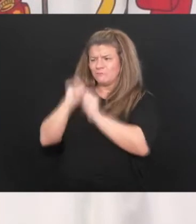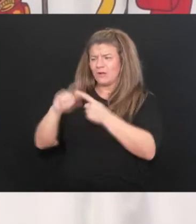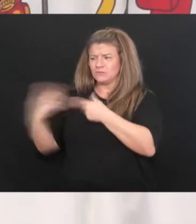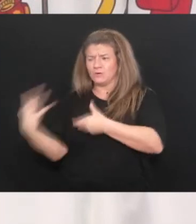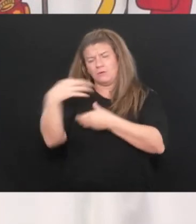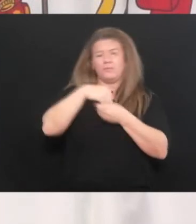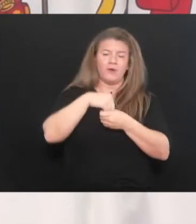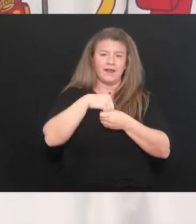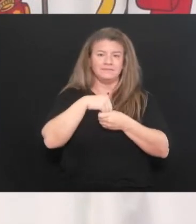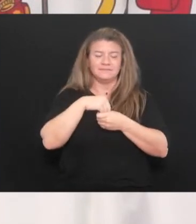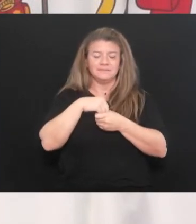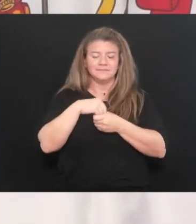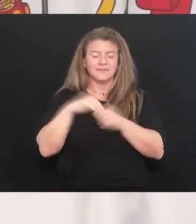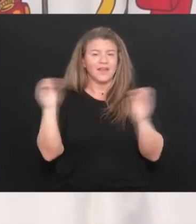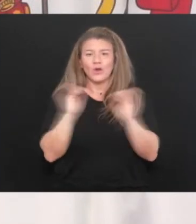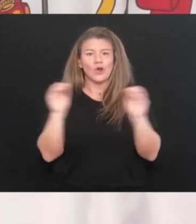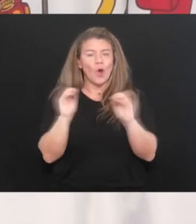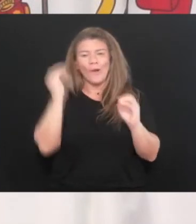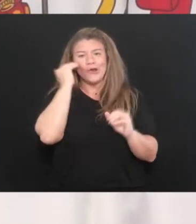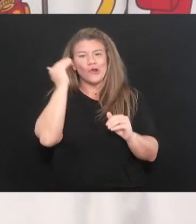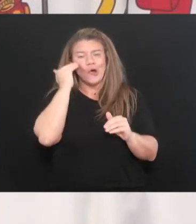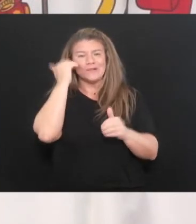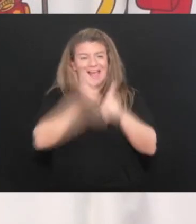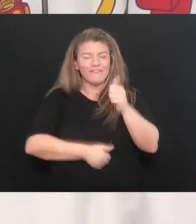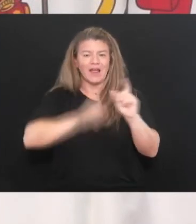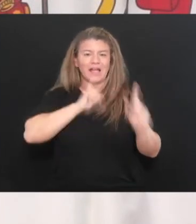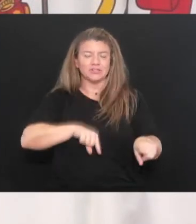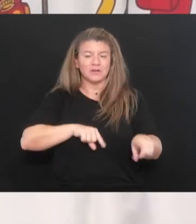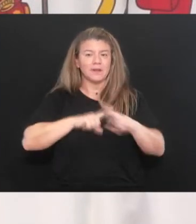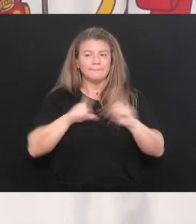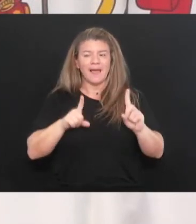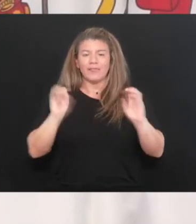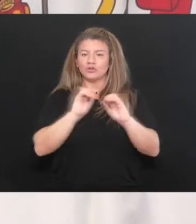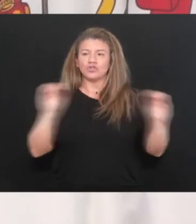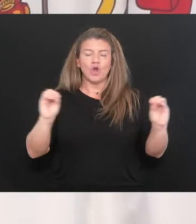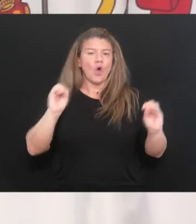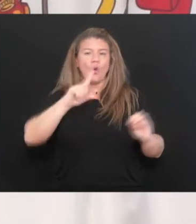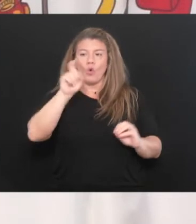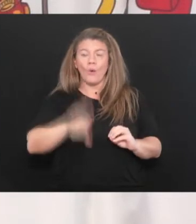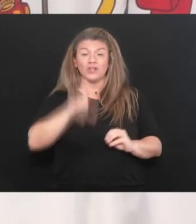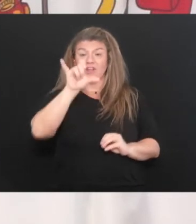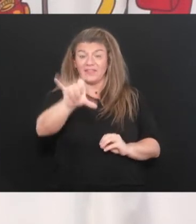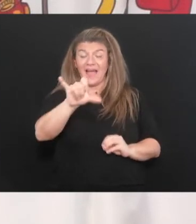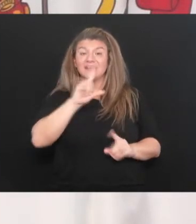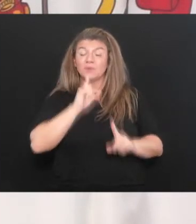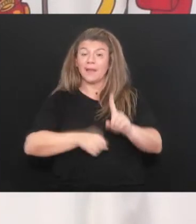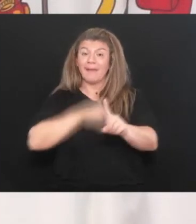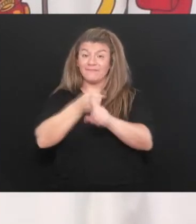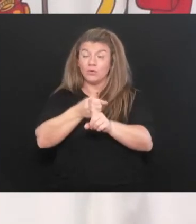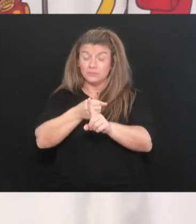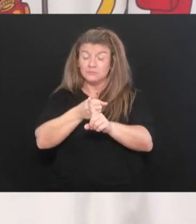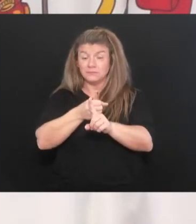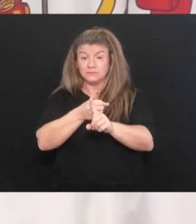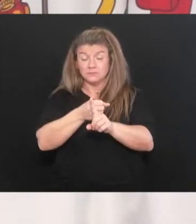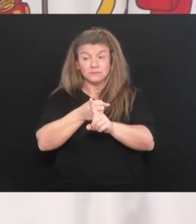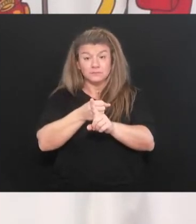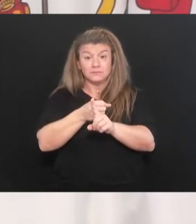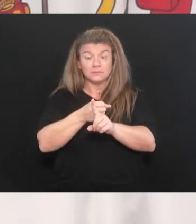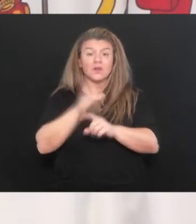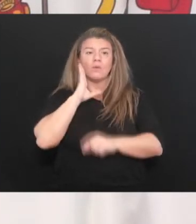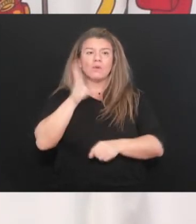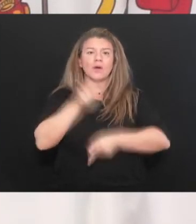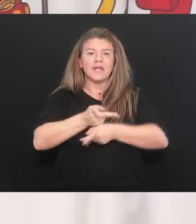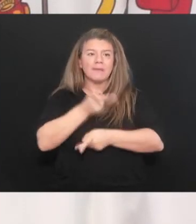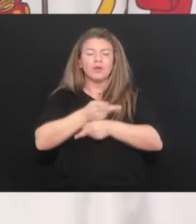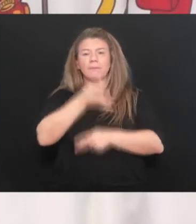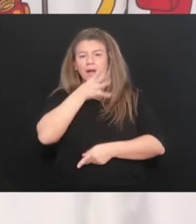incorporate. Nobody's got all the answers, but there's no question that that's very impactful. And again, Coach, we'll keep your